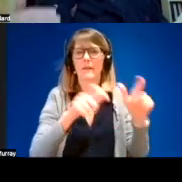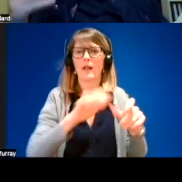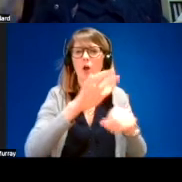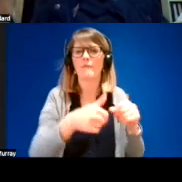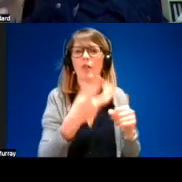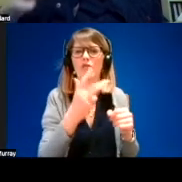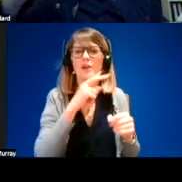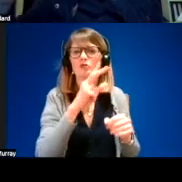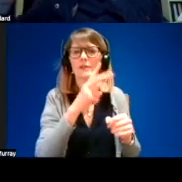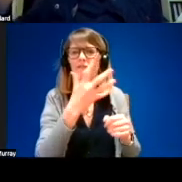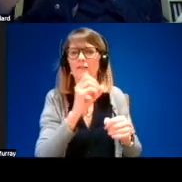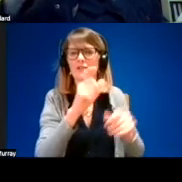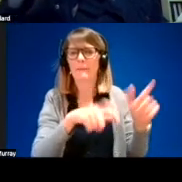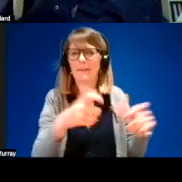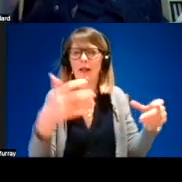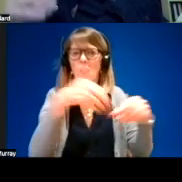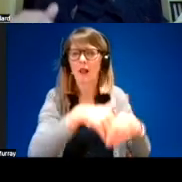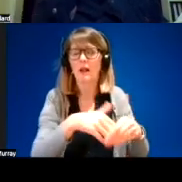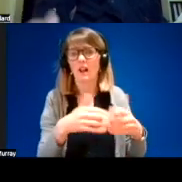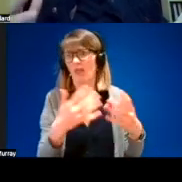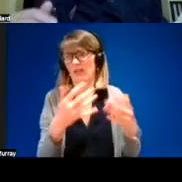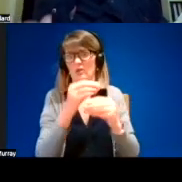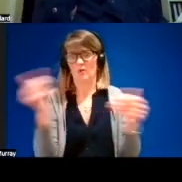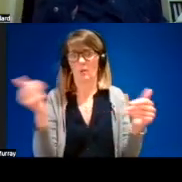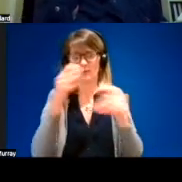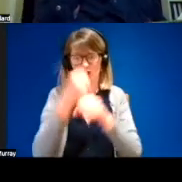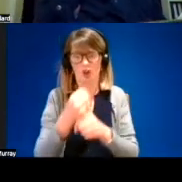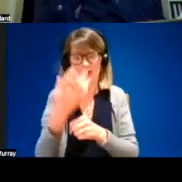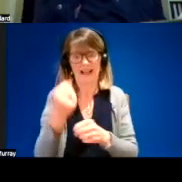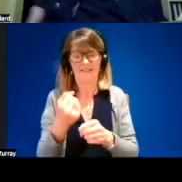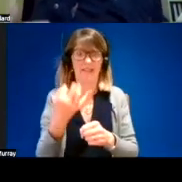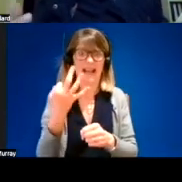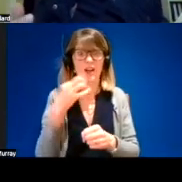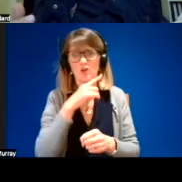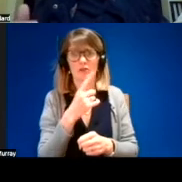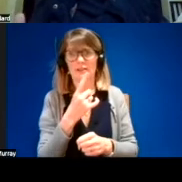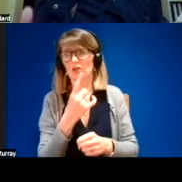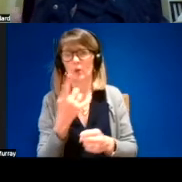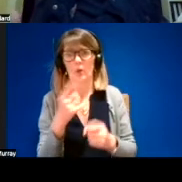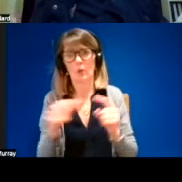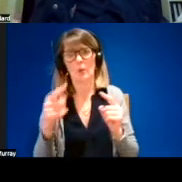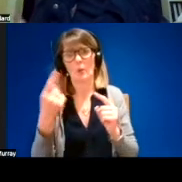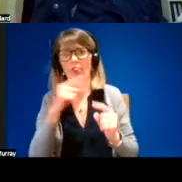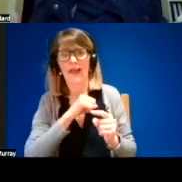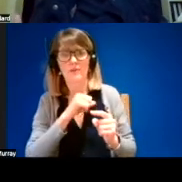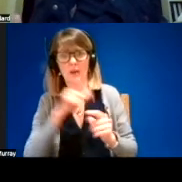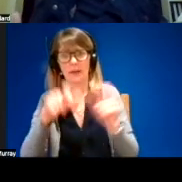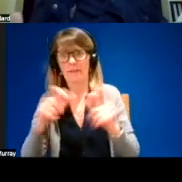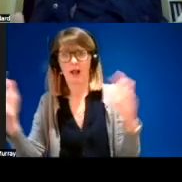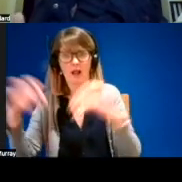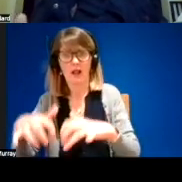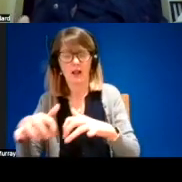are up there at 800 to 1,000 or more. At that point, only 3 of these